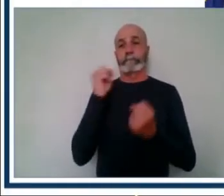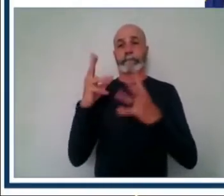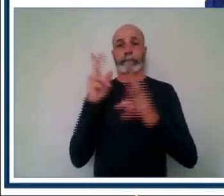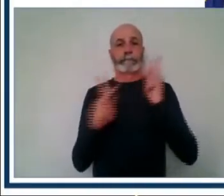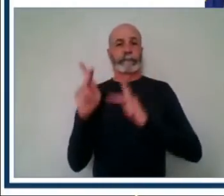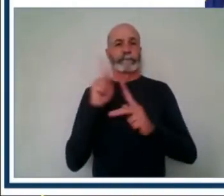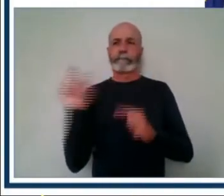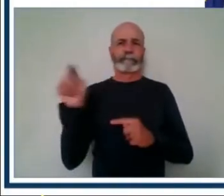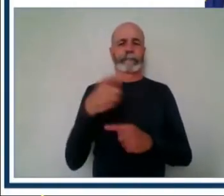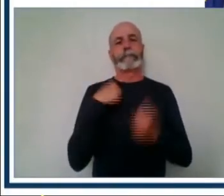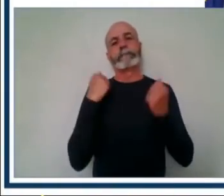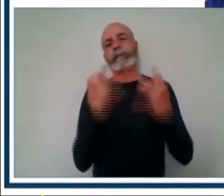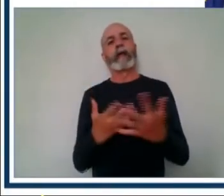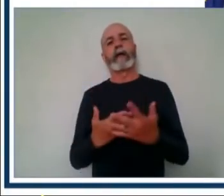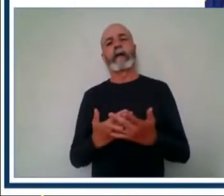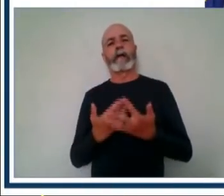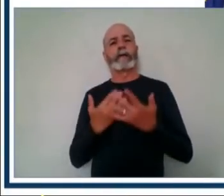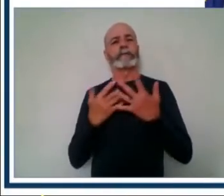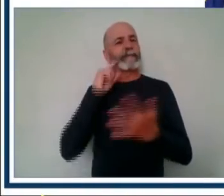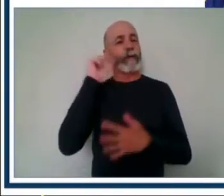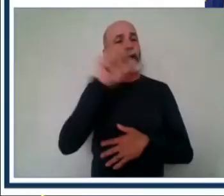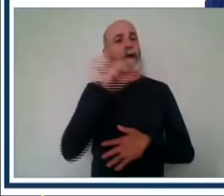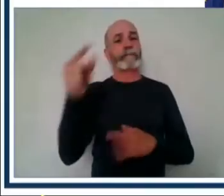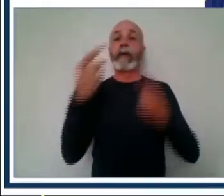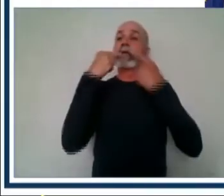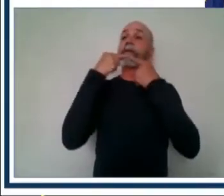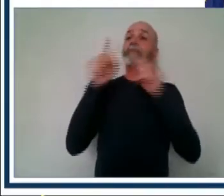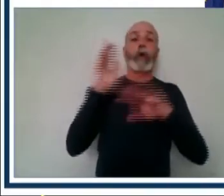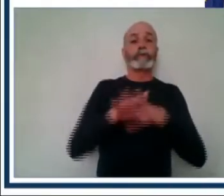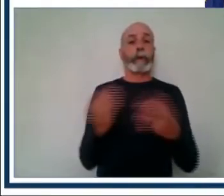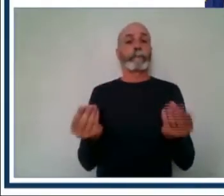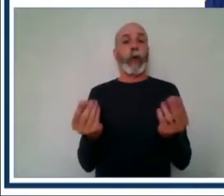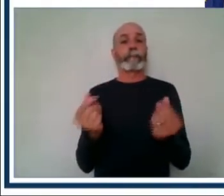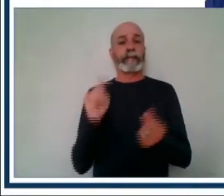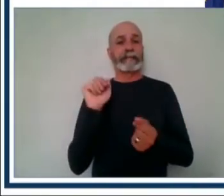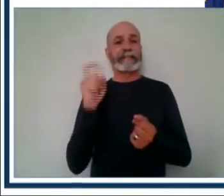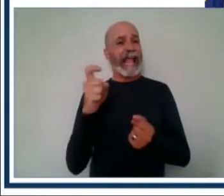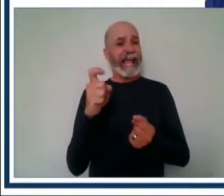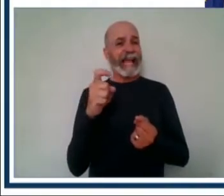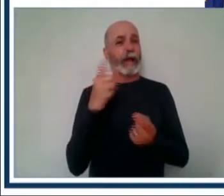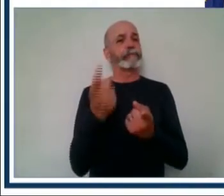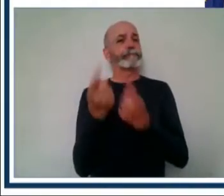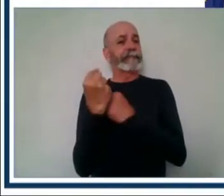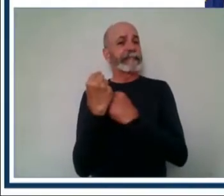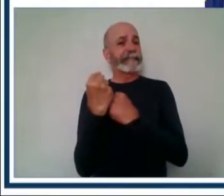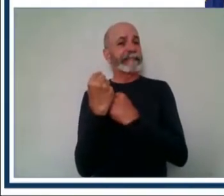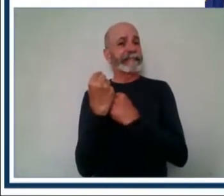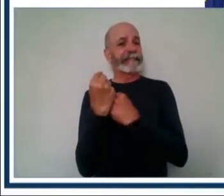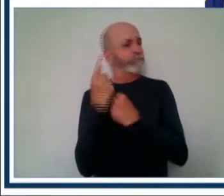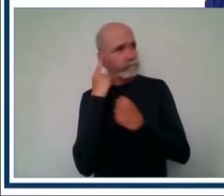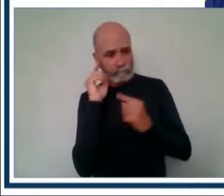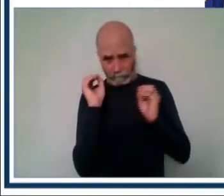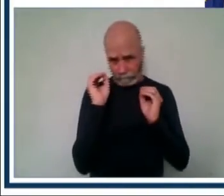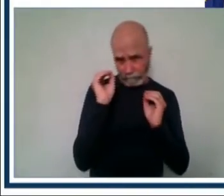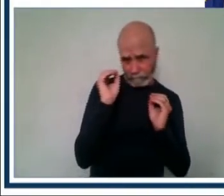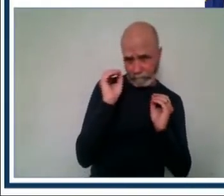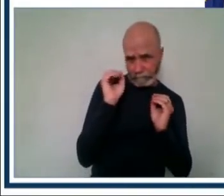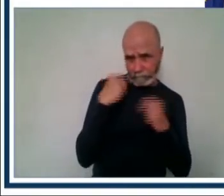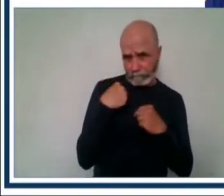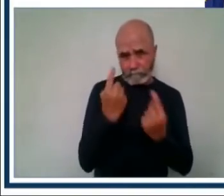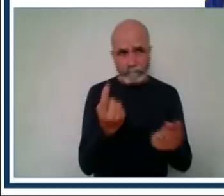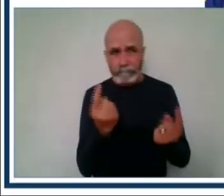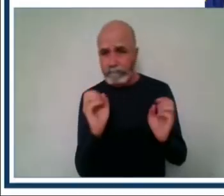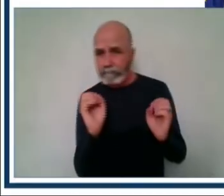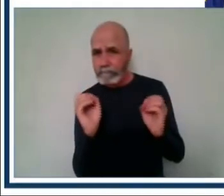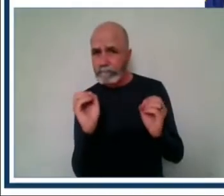ago. I'm wondering when that's going to open, and what are you saying to those businesses who say that they're struggling every day, still be in operation,